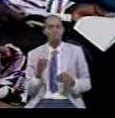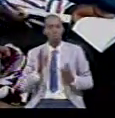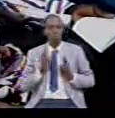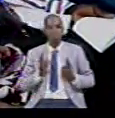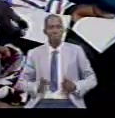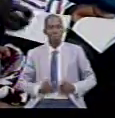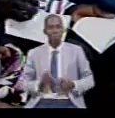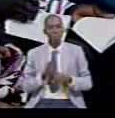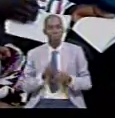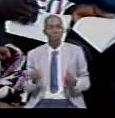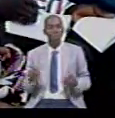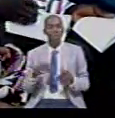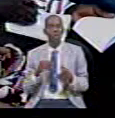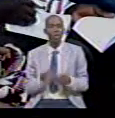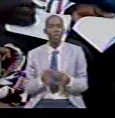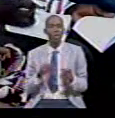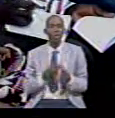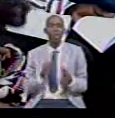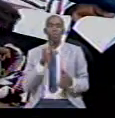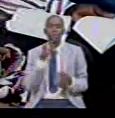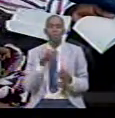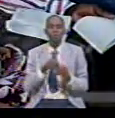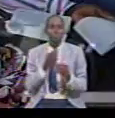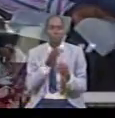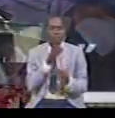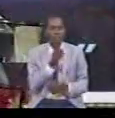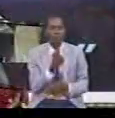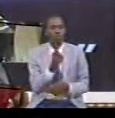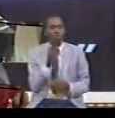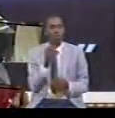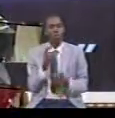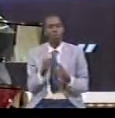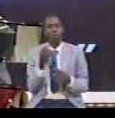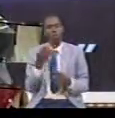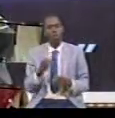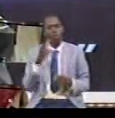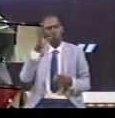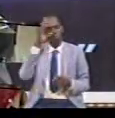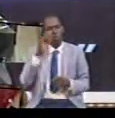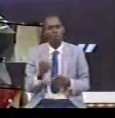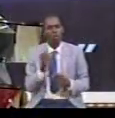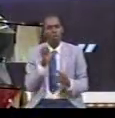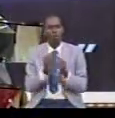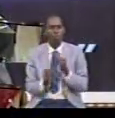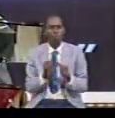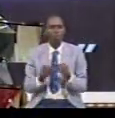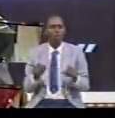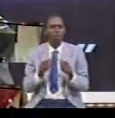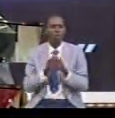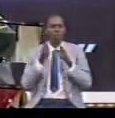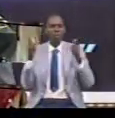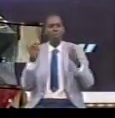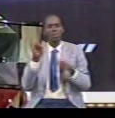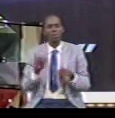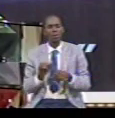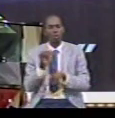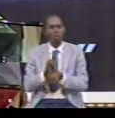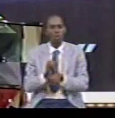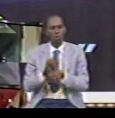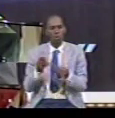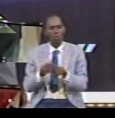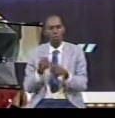in truth, the word of God, which effectually worketh also in you